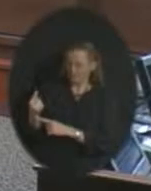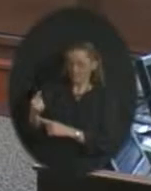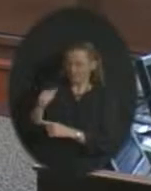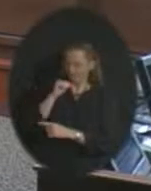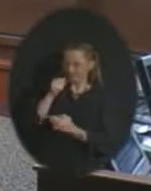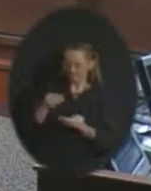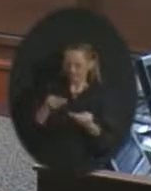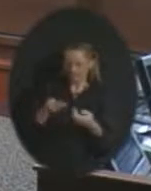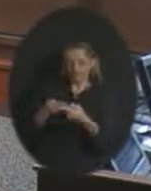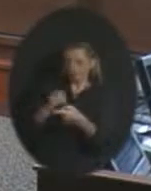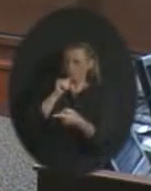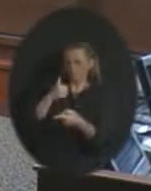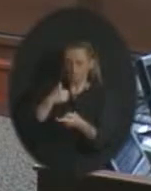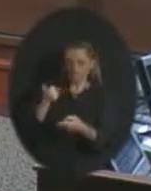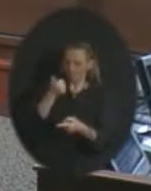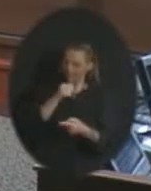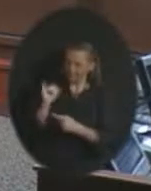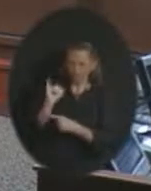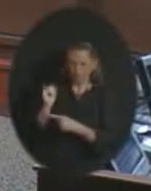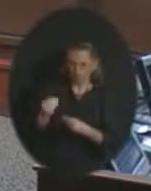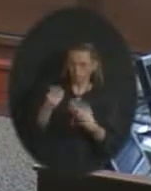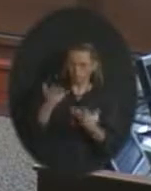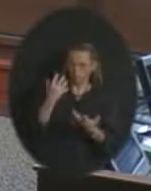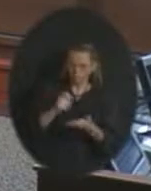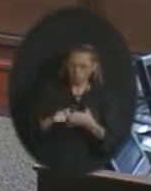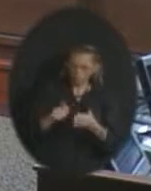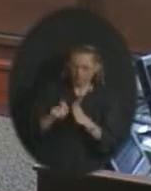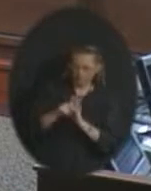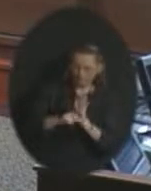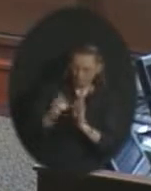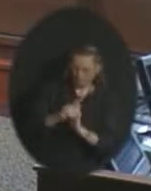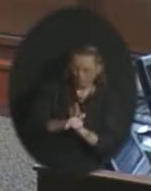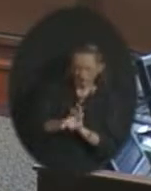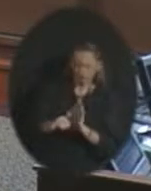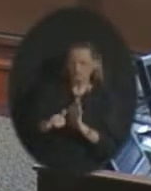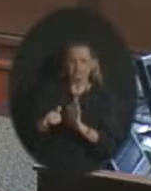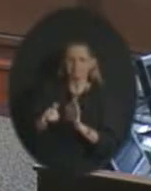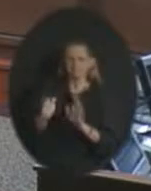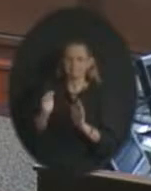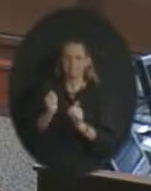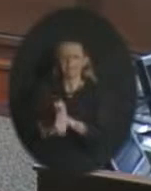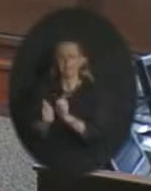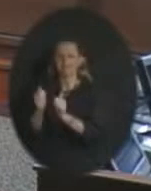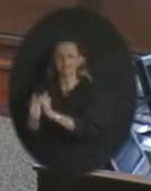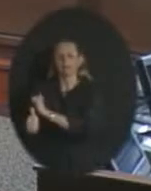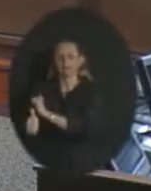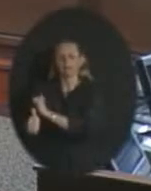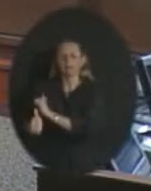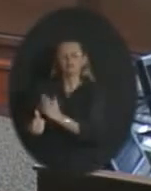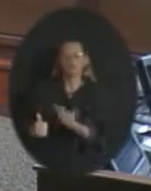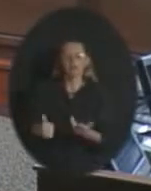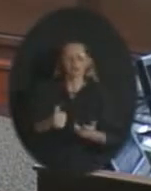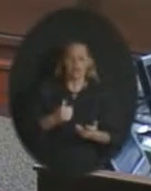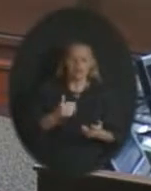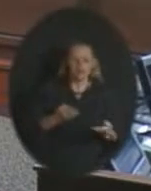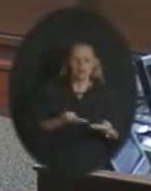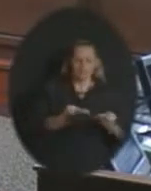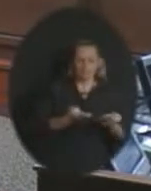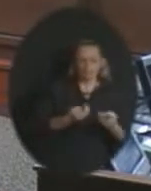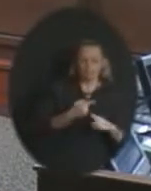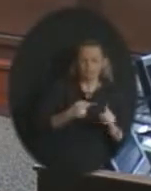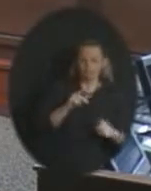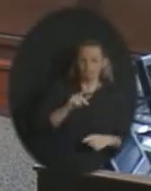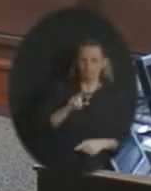In other words, they didn't have any carrier that wanted to write our policy. Mm-hmm. So they passed, entirely. And then the bid we got from Crutcher Heartland